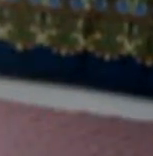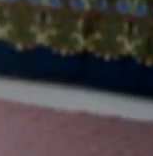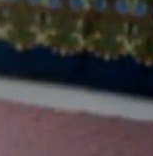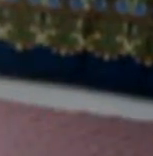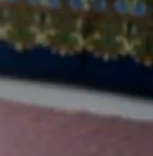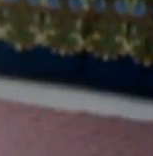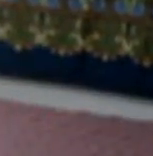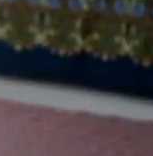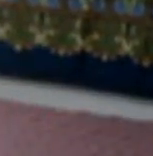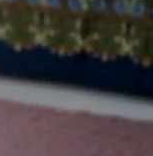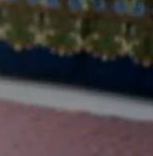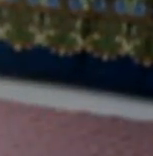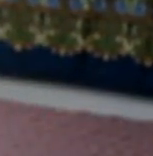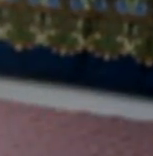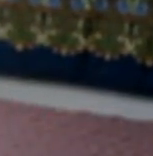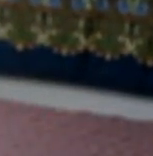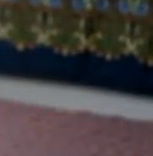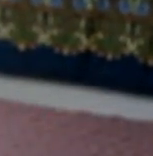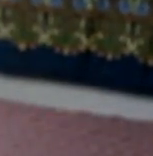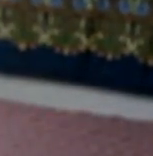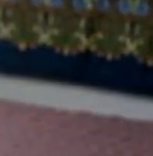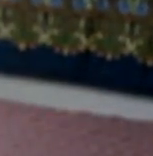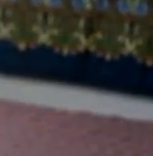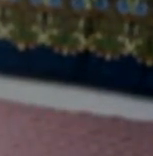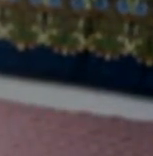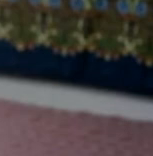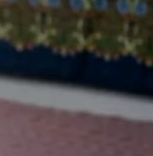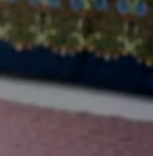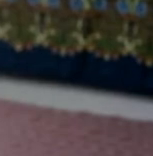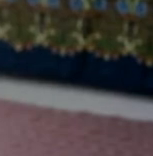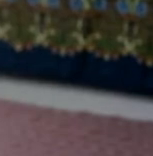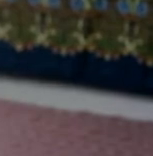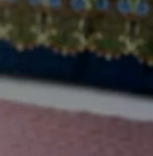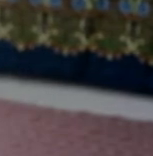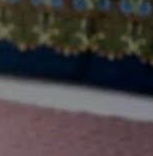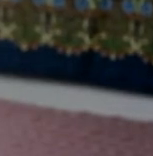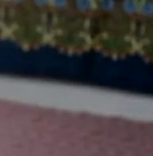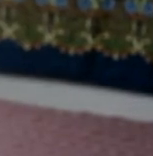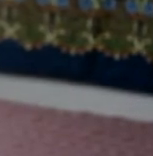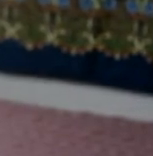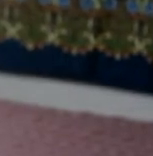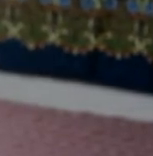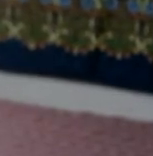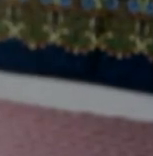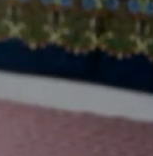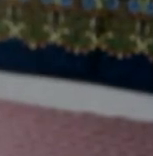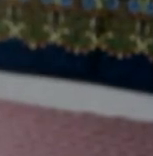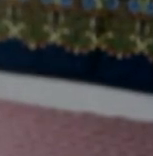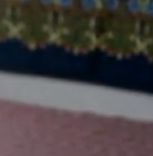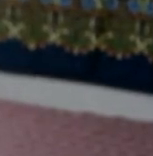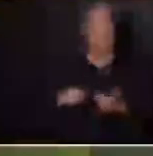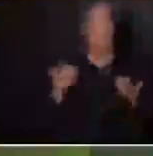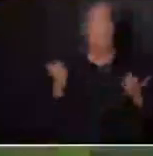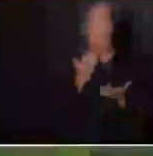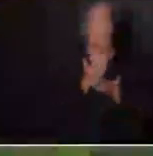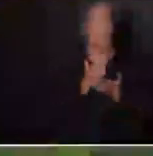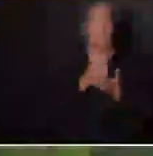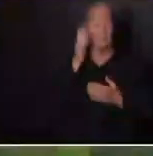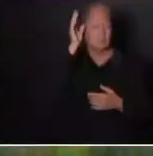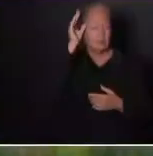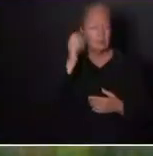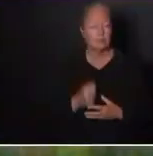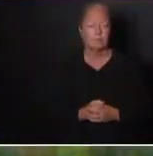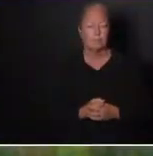end. The government doesn't care about me, doesn't care about the elderly, and it doesn't give a shit about aged care.